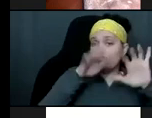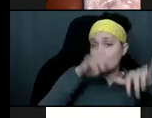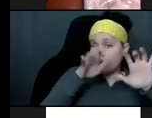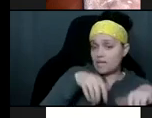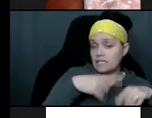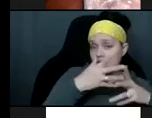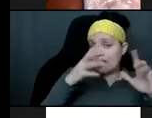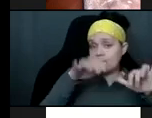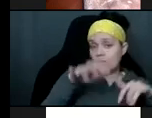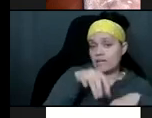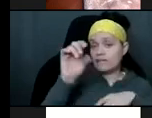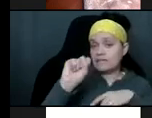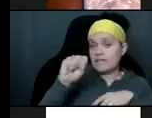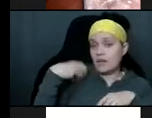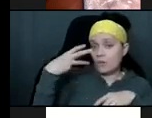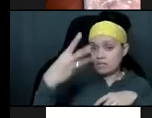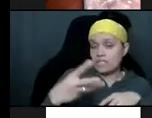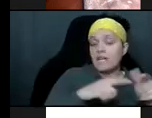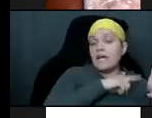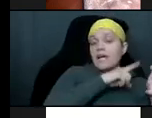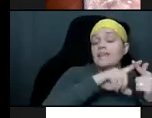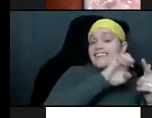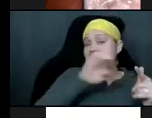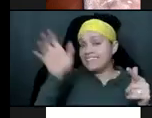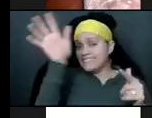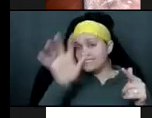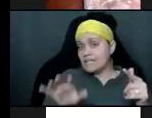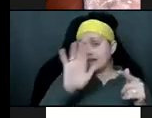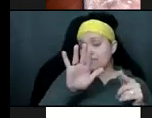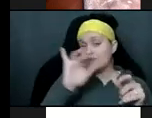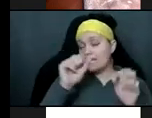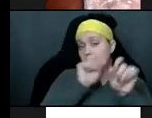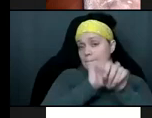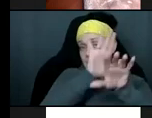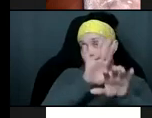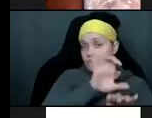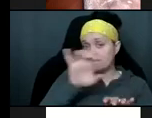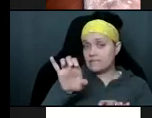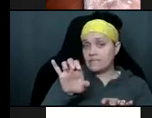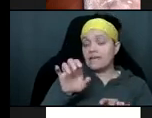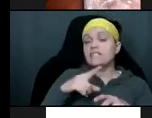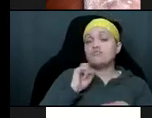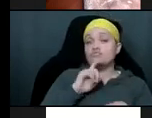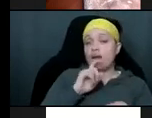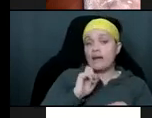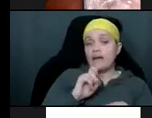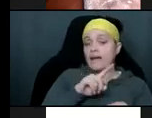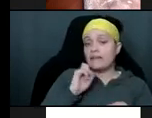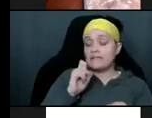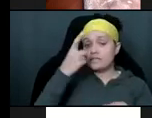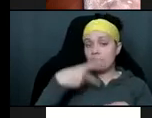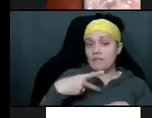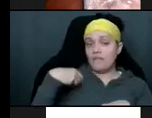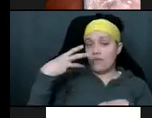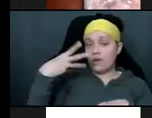lot of rain in Seattle. And then on the east side of those same mountains, it's quite dry. And the eastern half of